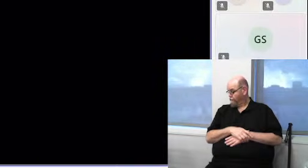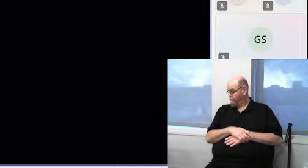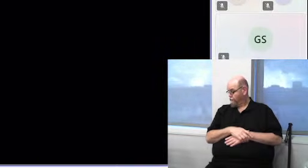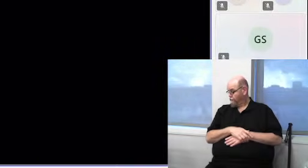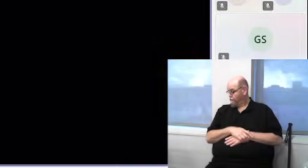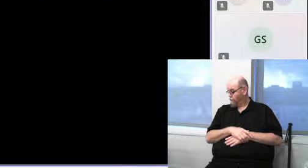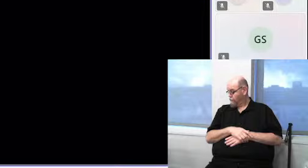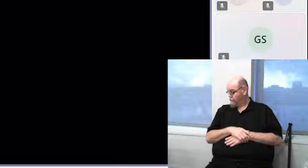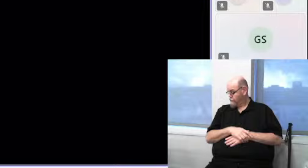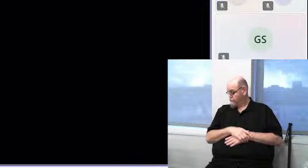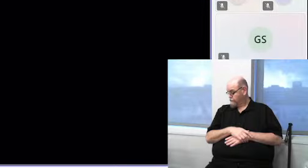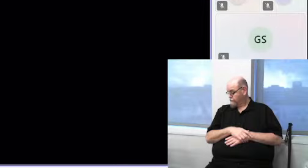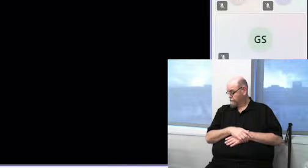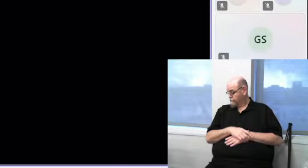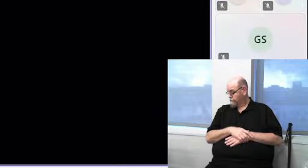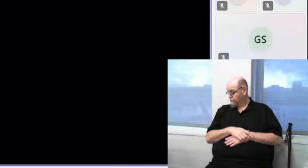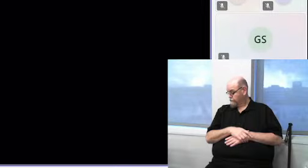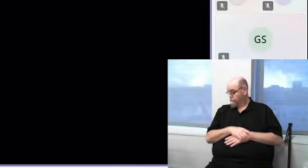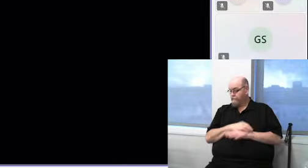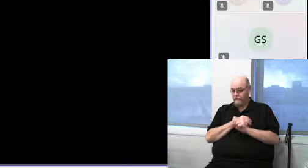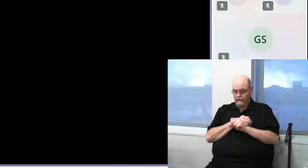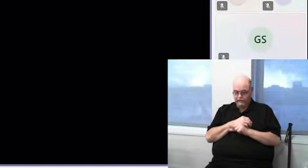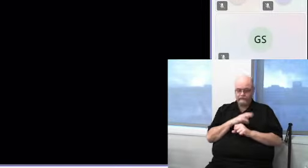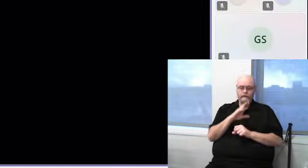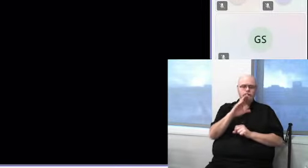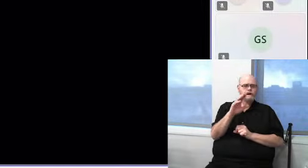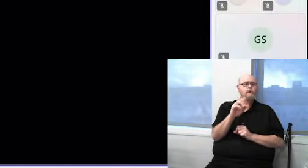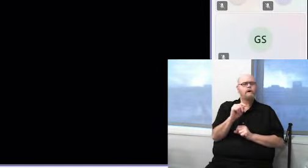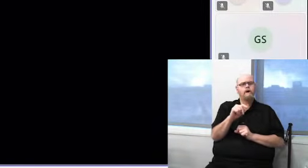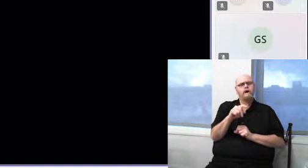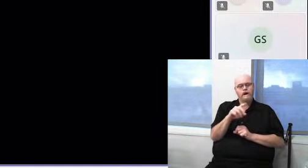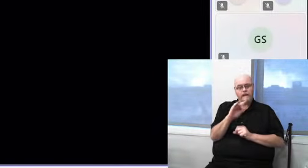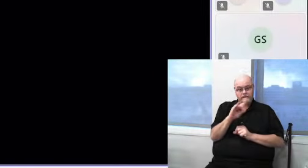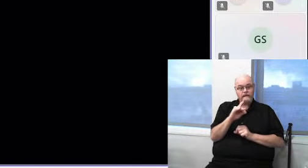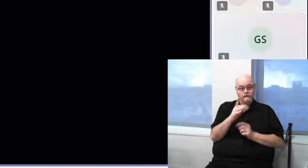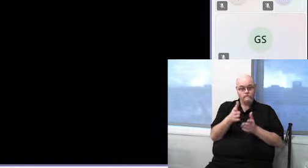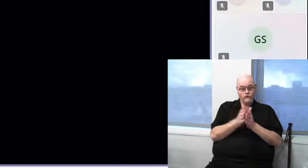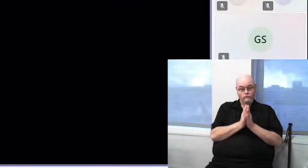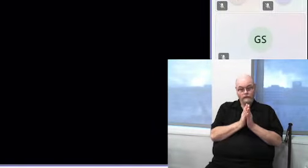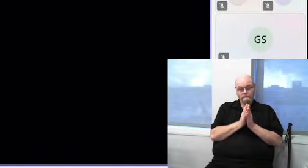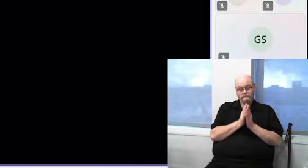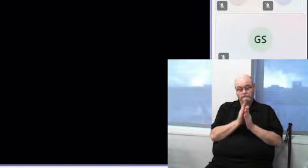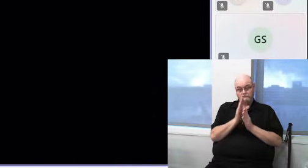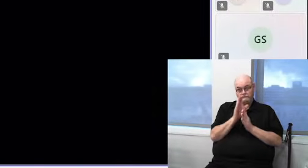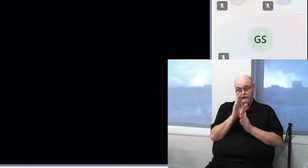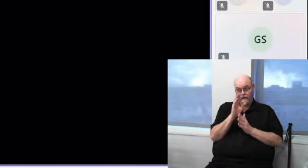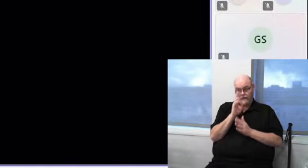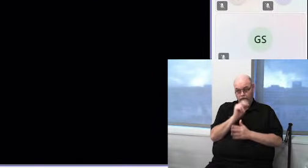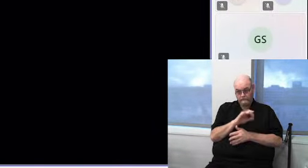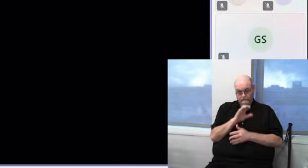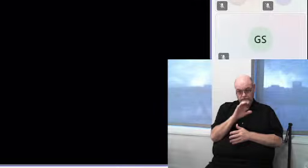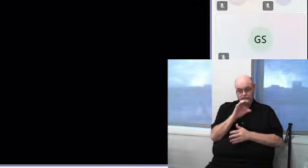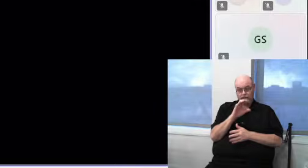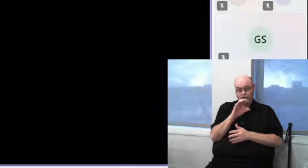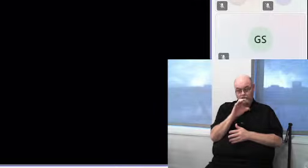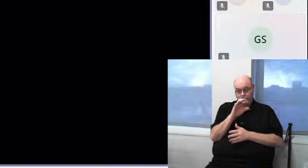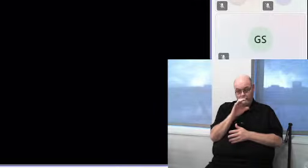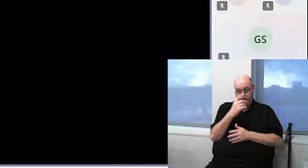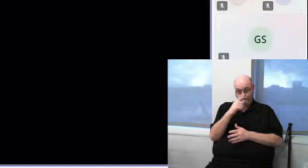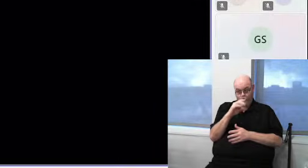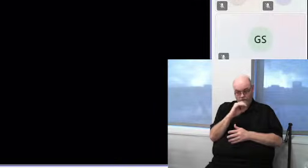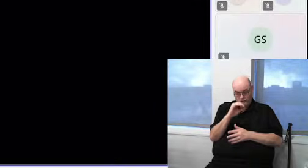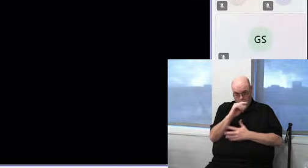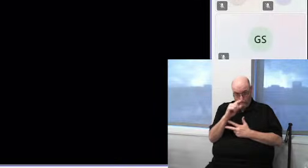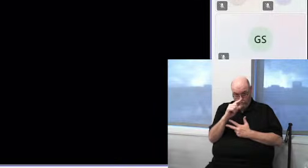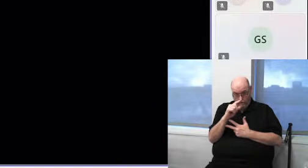you. And do you recall him asking you if Luma requested ratepayer funds on only projects scored 0